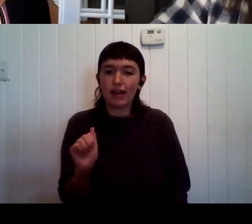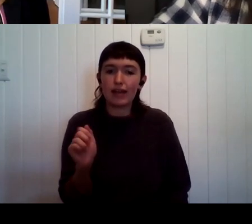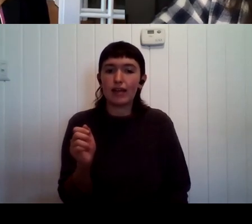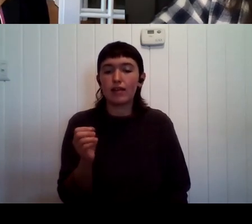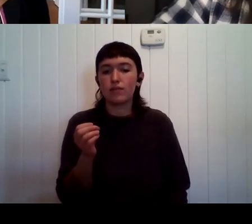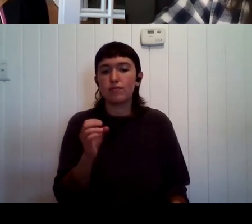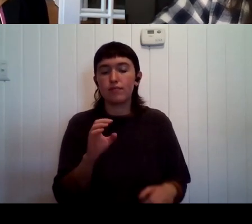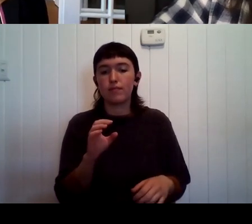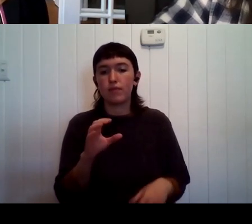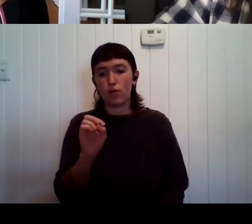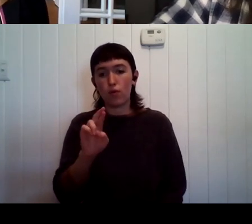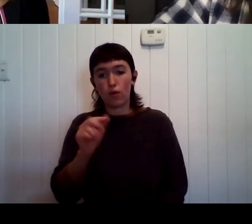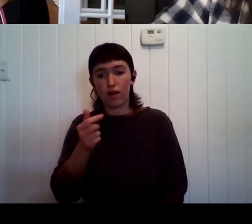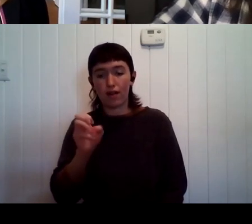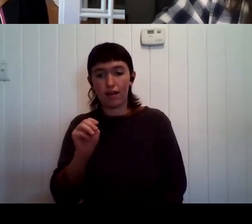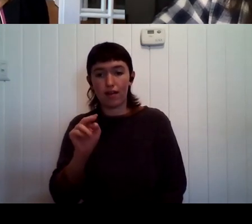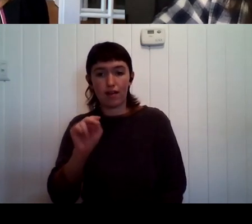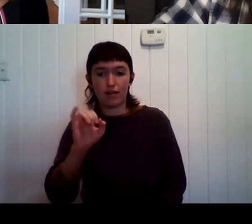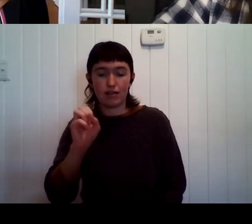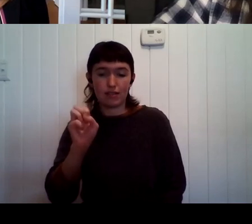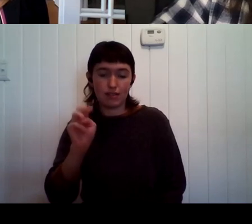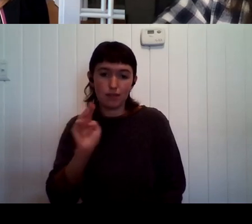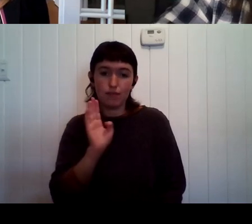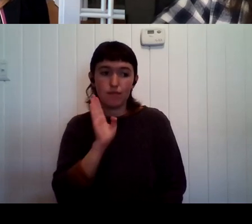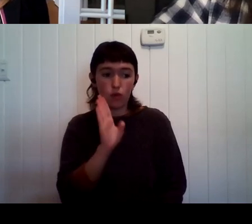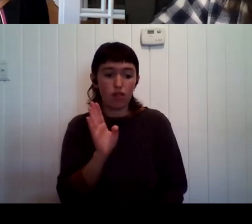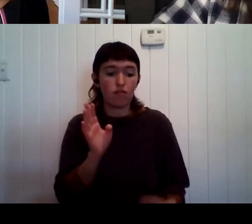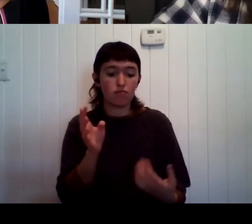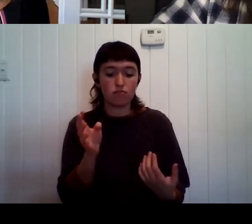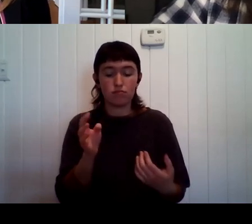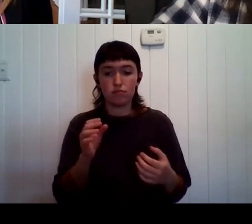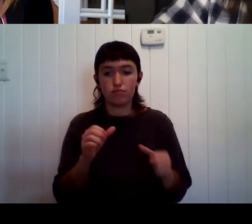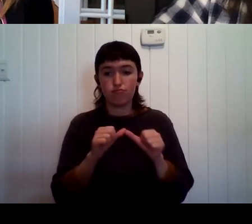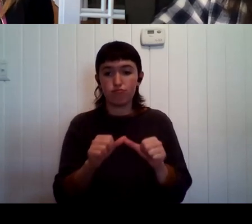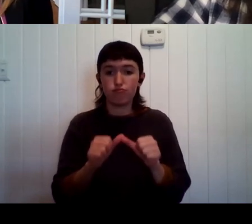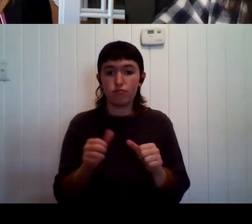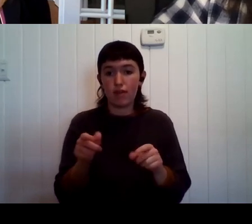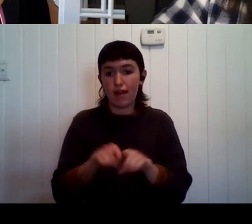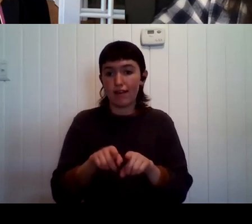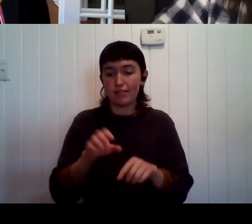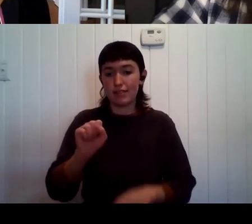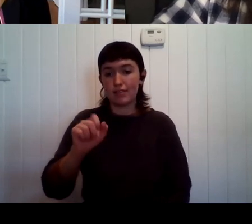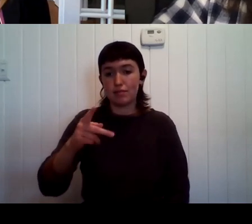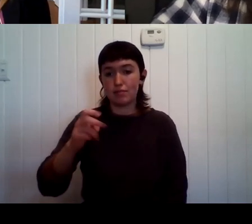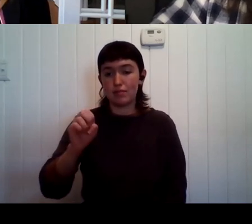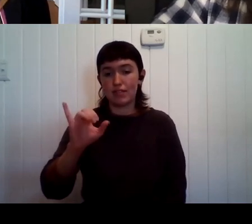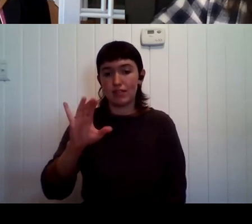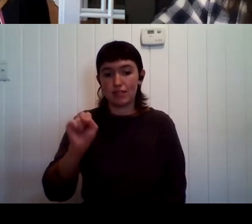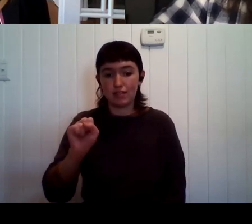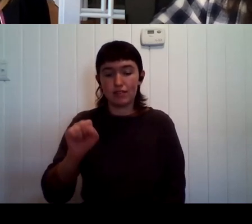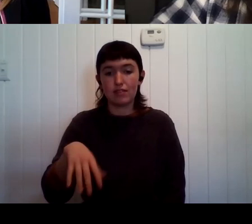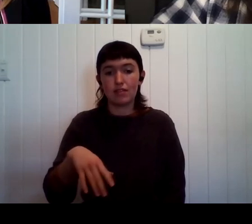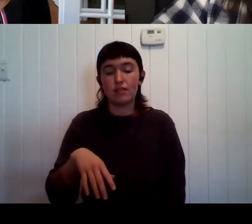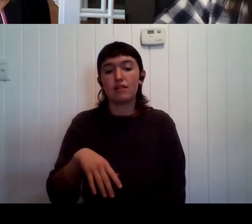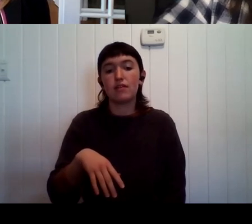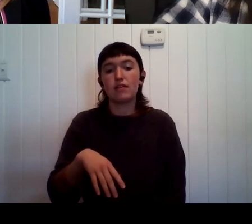as a species, right, it has to adapt appropriately to the pressures of that particular environment that it lives